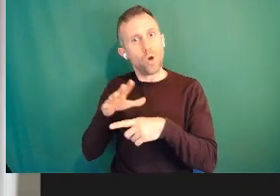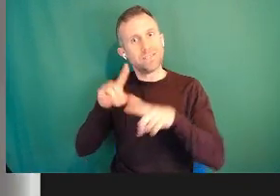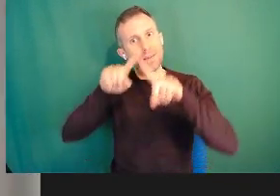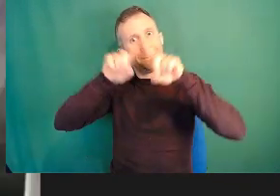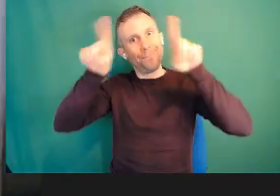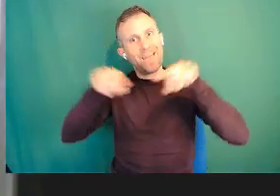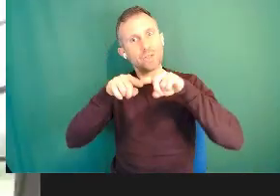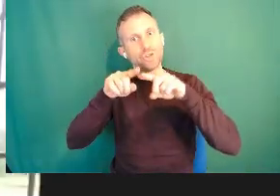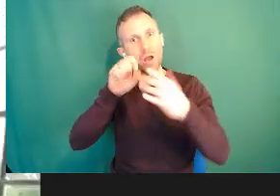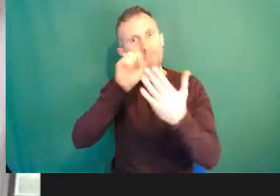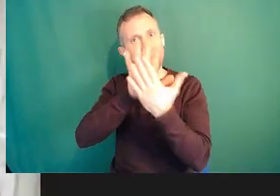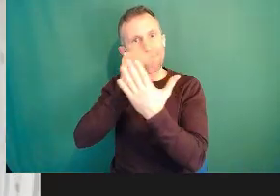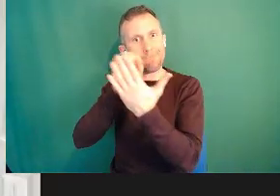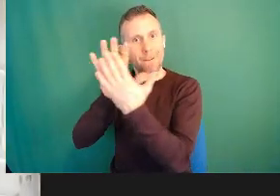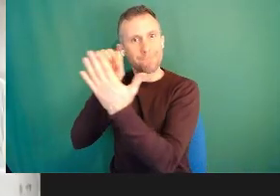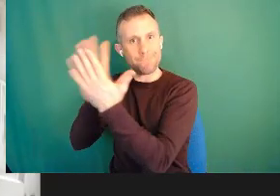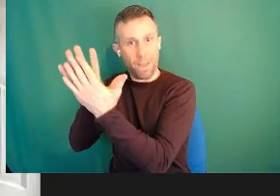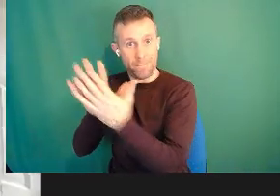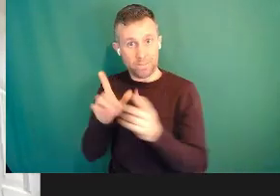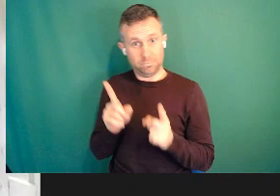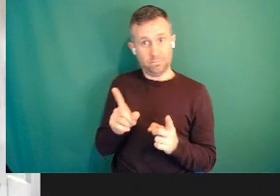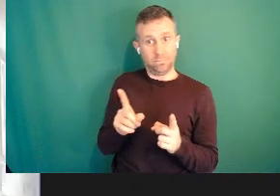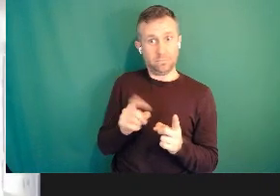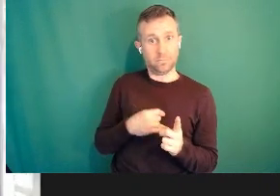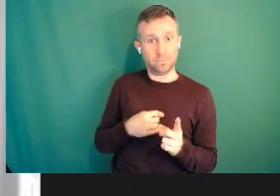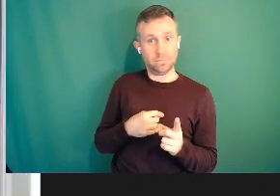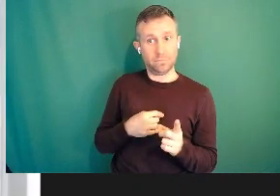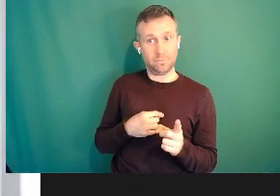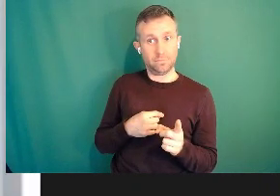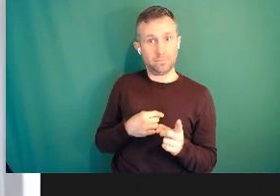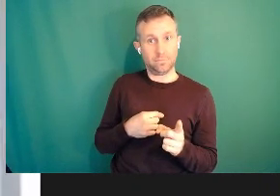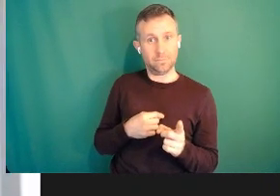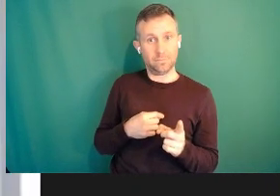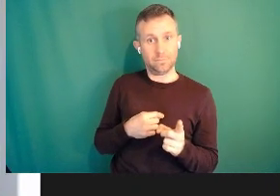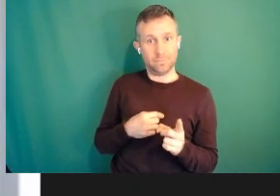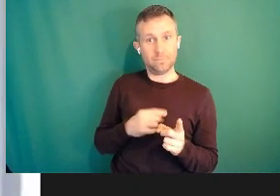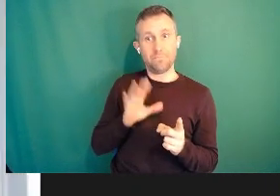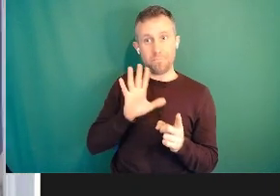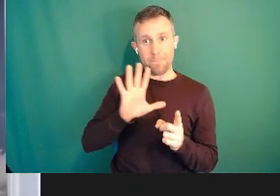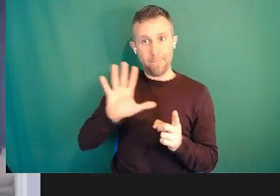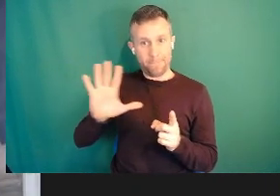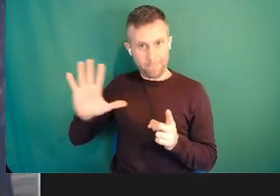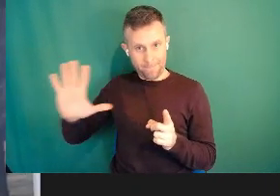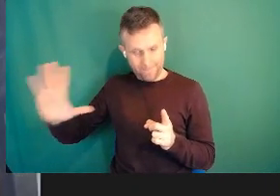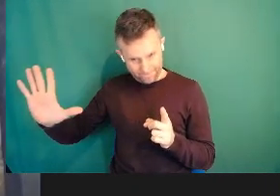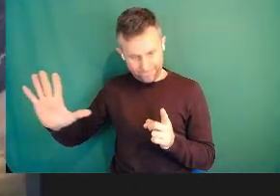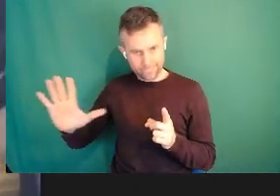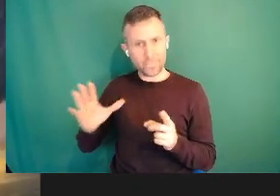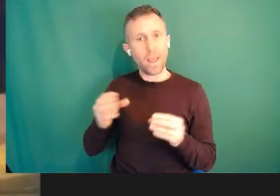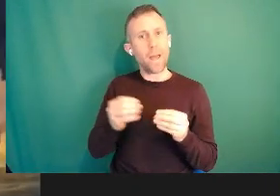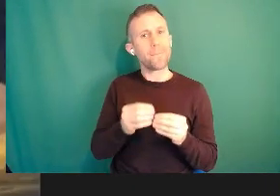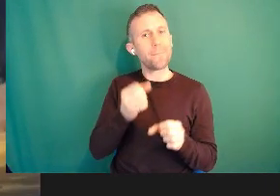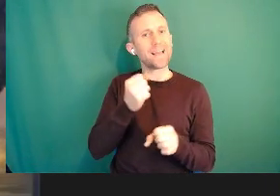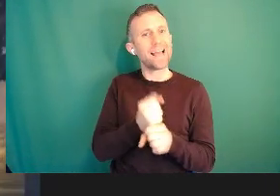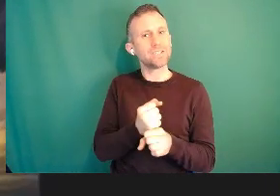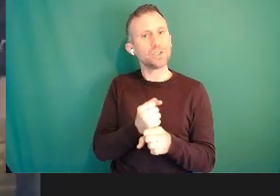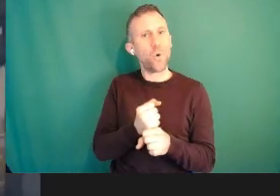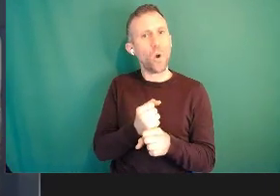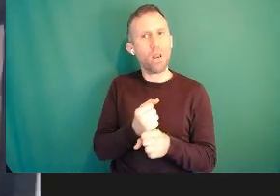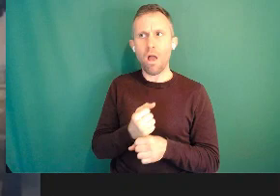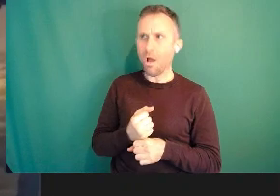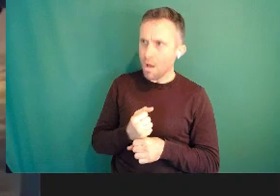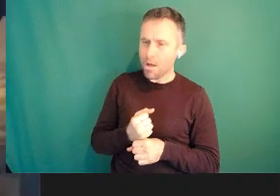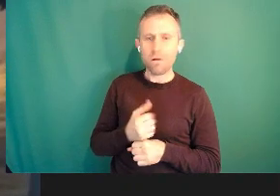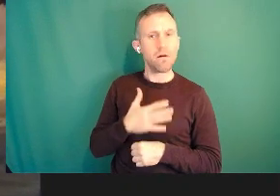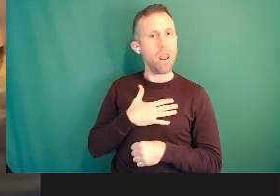them. And they were given permission to keep them by a conservation officer. And so they're now part of the house,